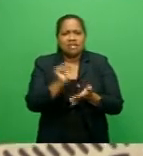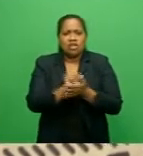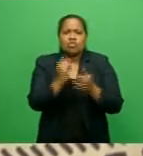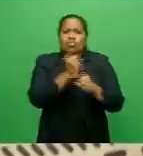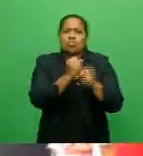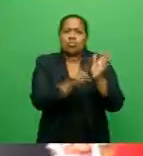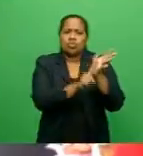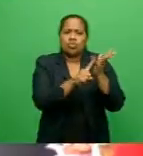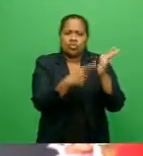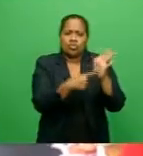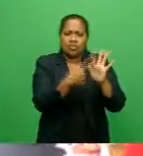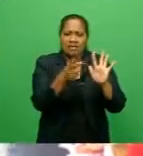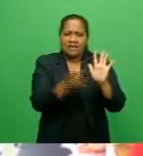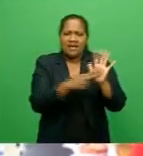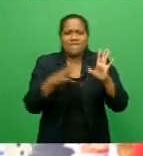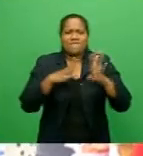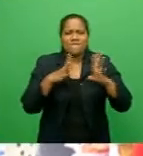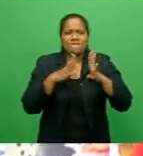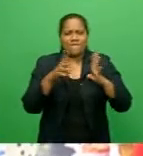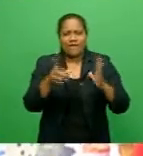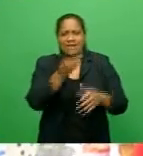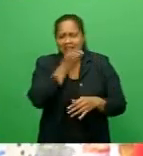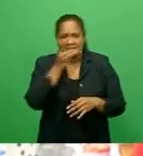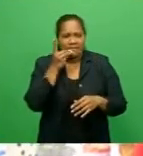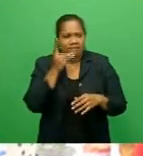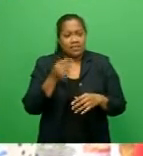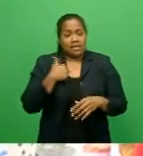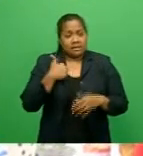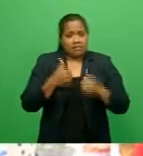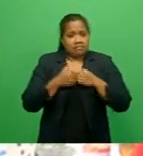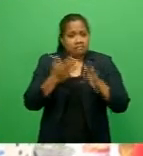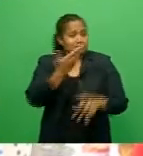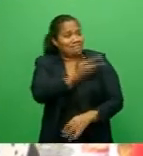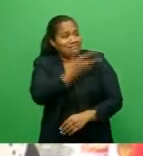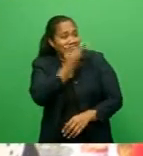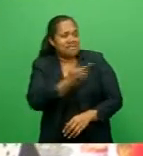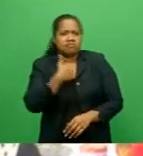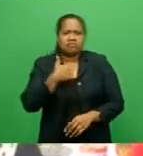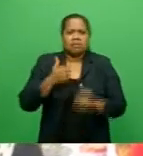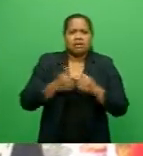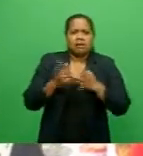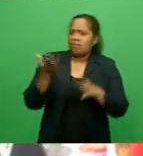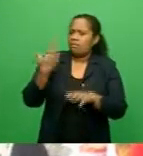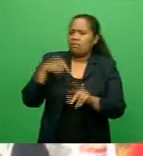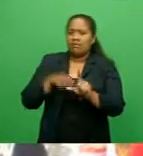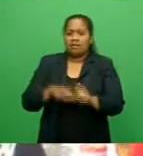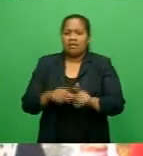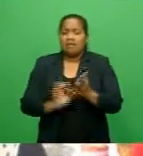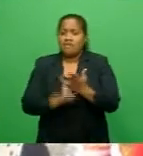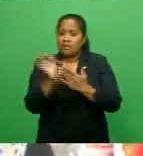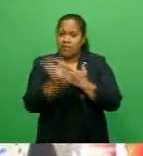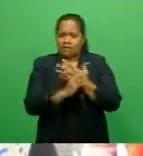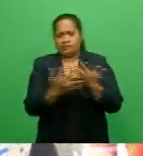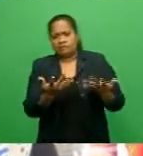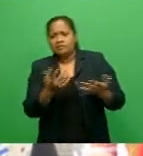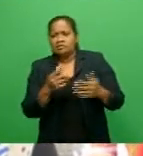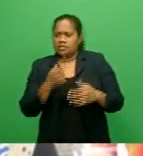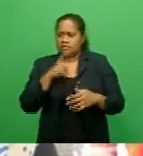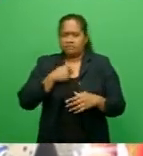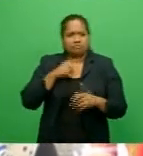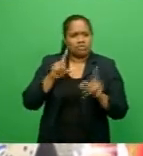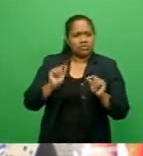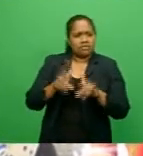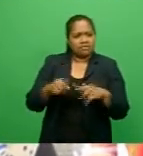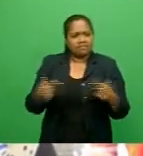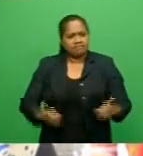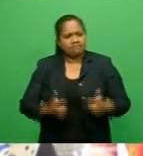her husband. I actually started last year in February, and I thought that, okay, I'm doing something good for the people of Fiji because there